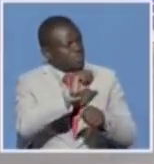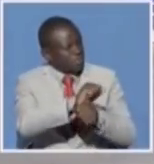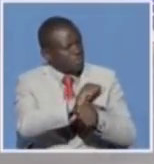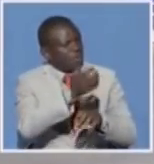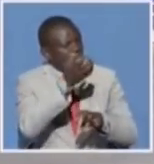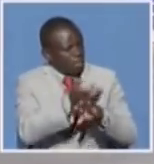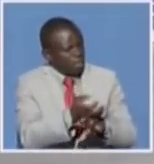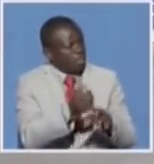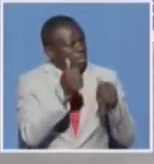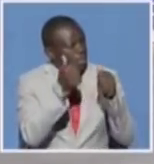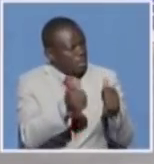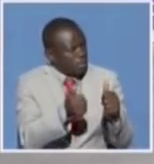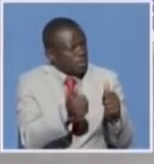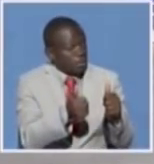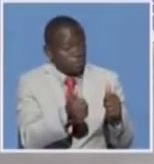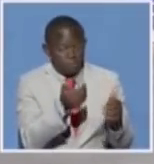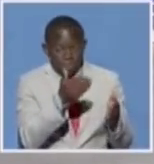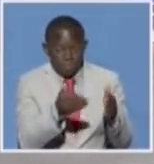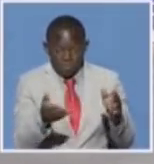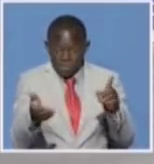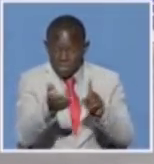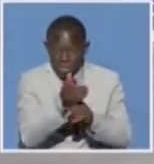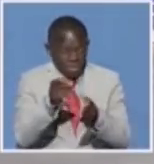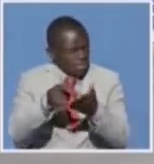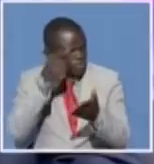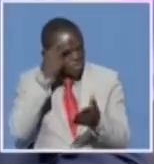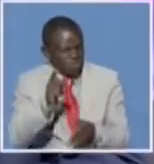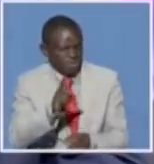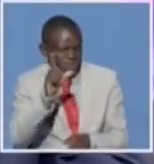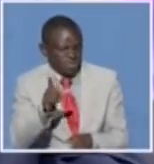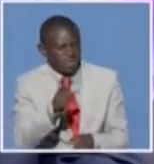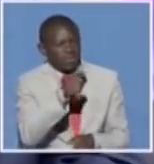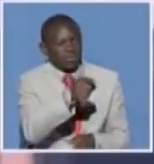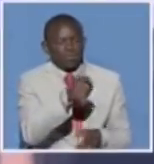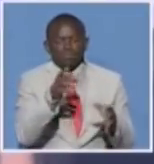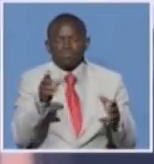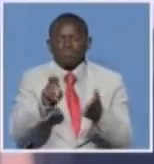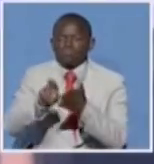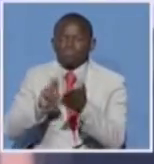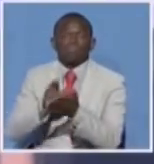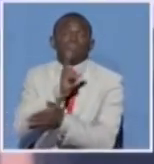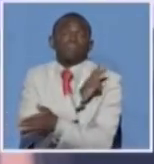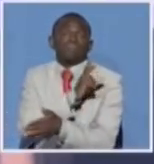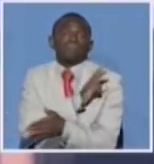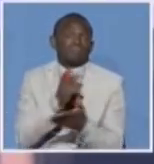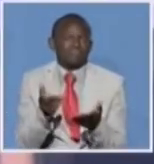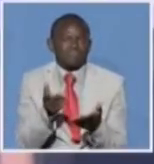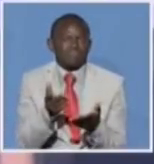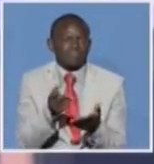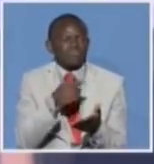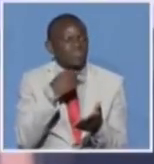to report a pupil who has a leakage? You see, they know that, of course, they'll spend 1 year, 2 years going to